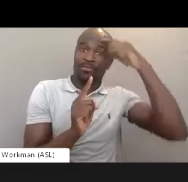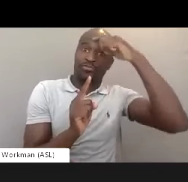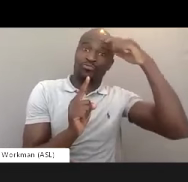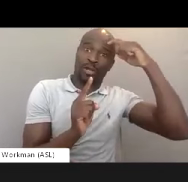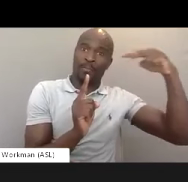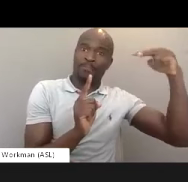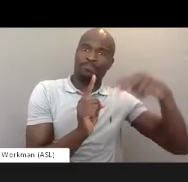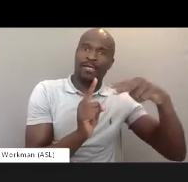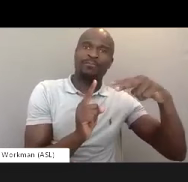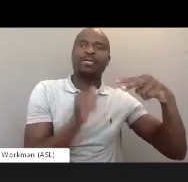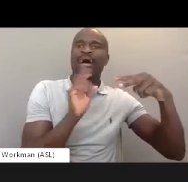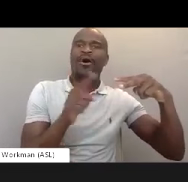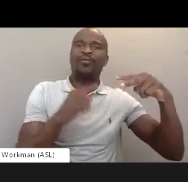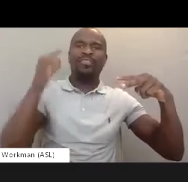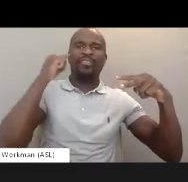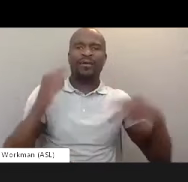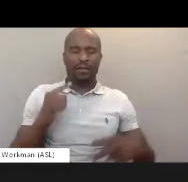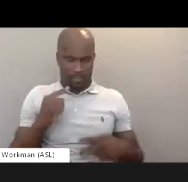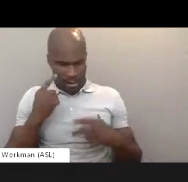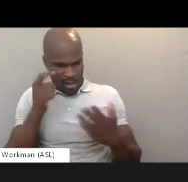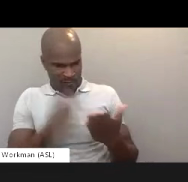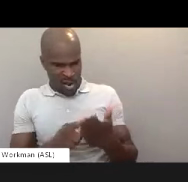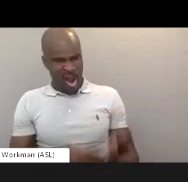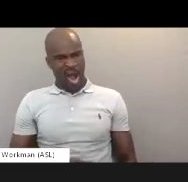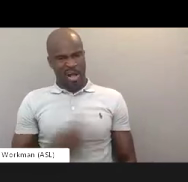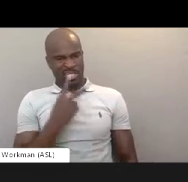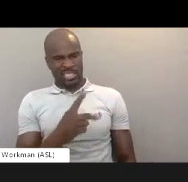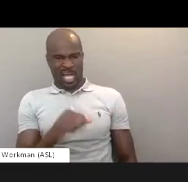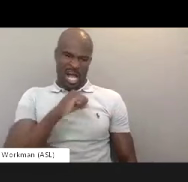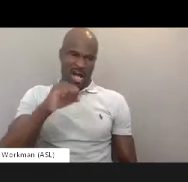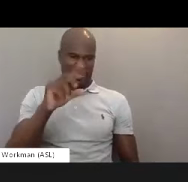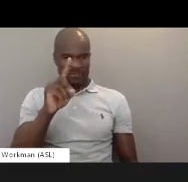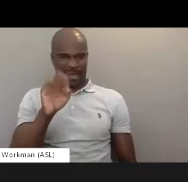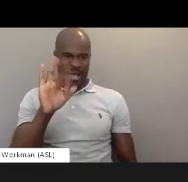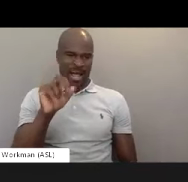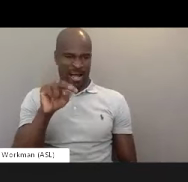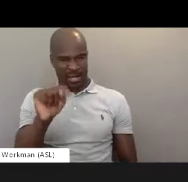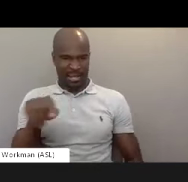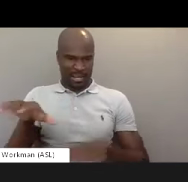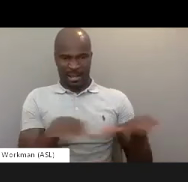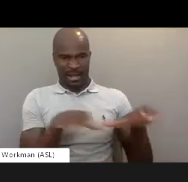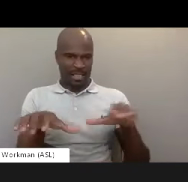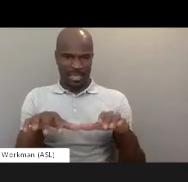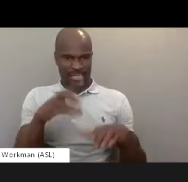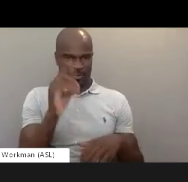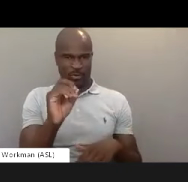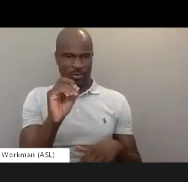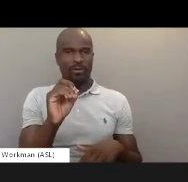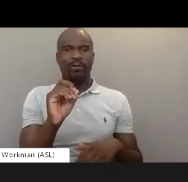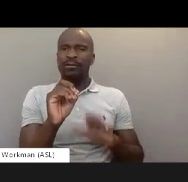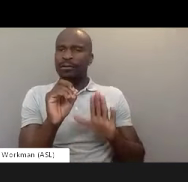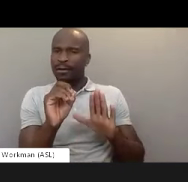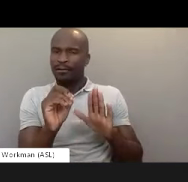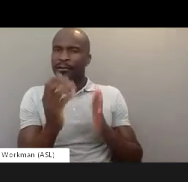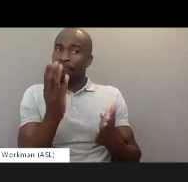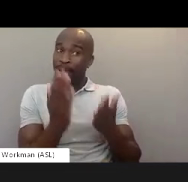lens? That instead of being oppositional defiant conduct disordered, might this actually be a trauma response? And through